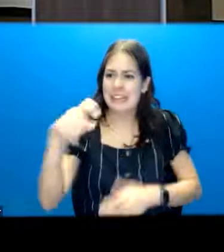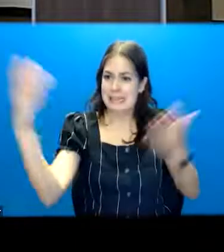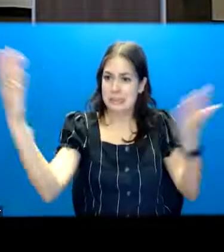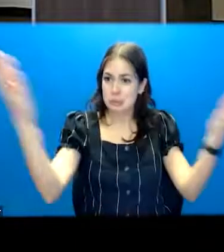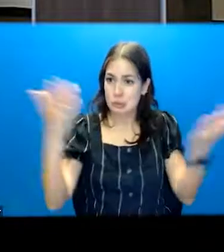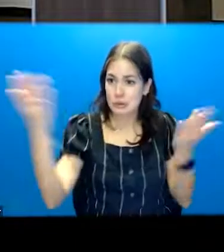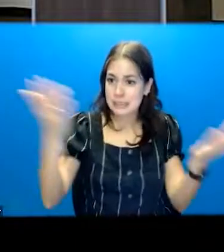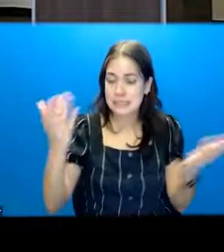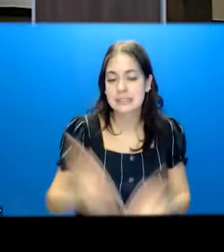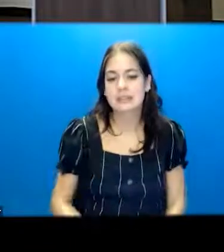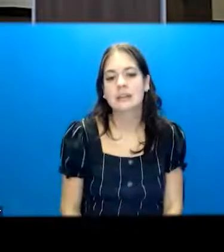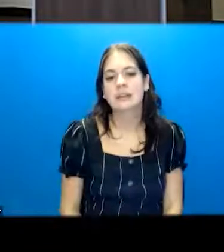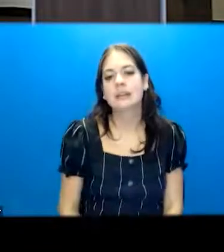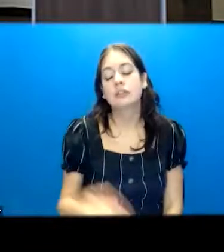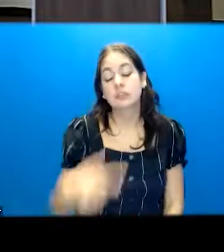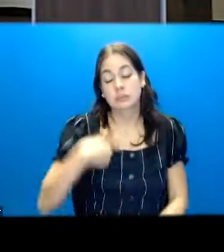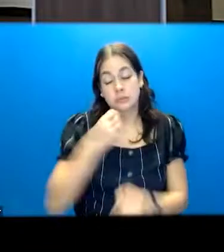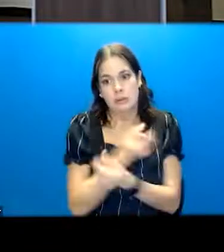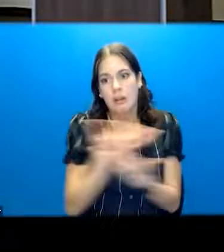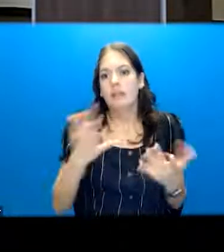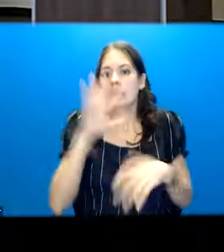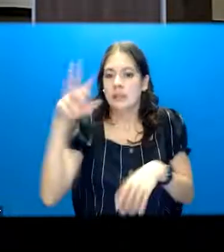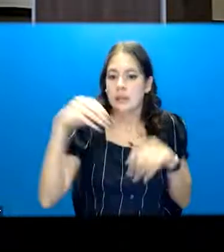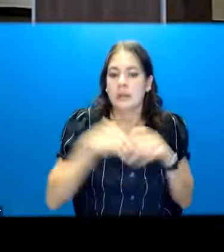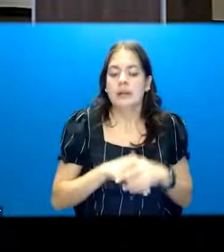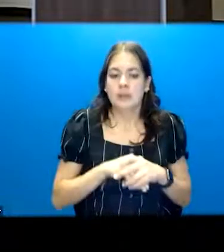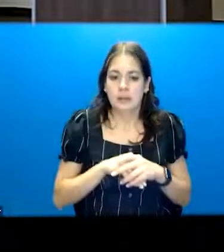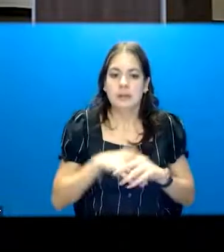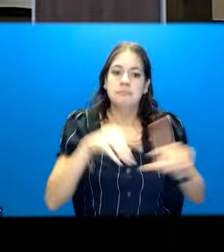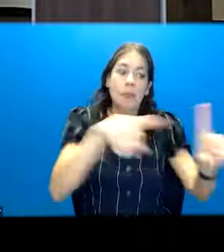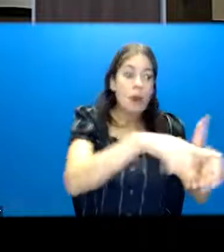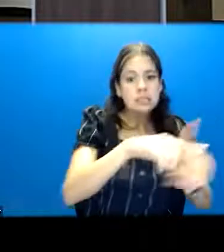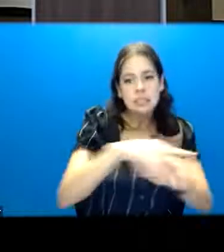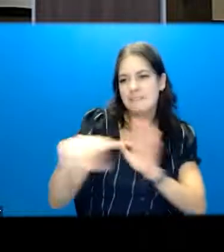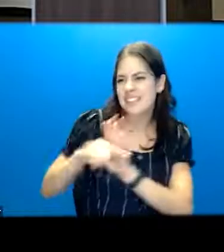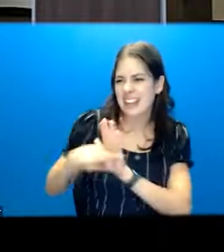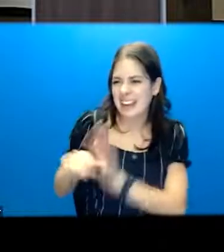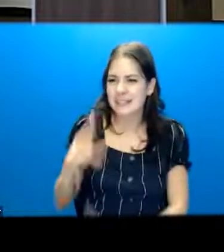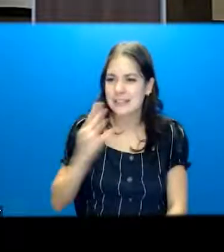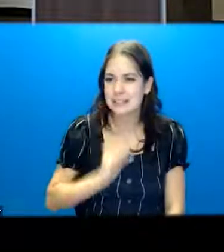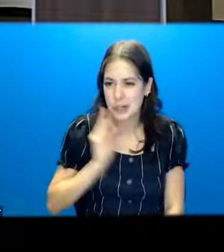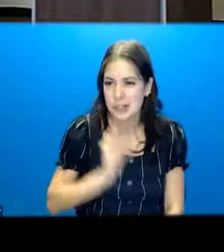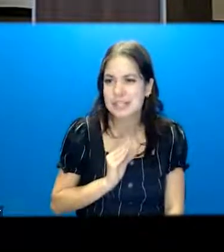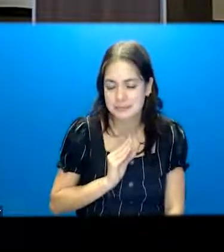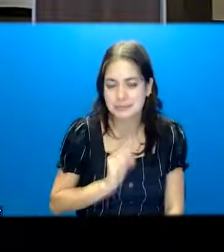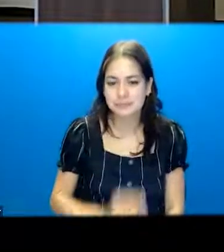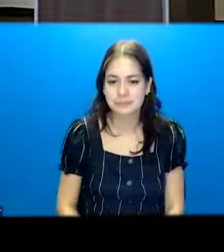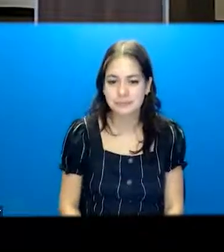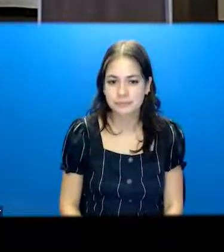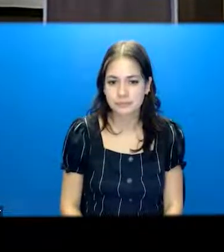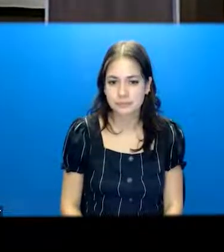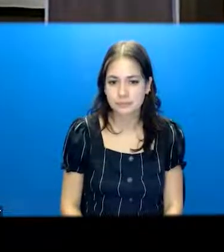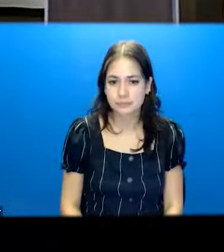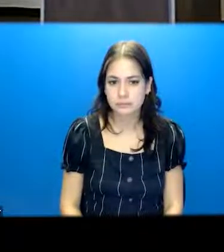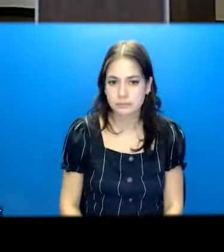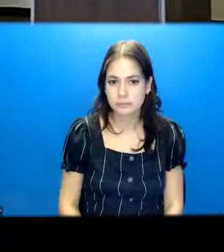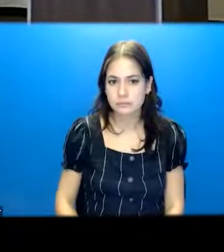services. And so all of this culminates into these positive and negative experiences.